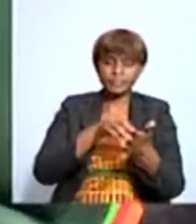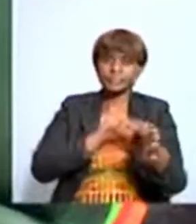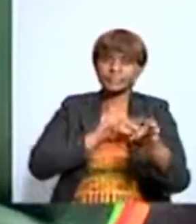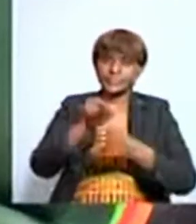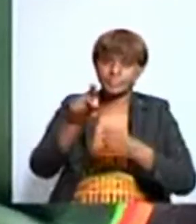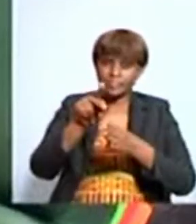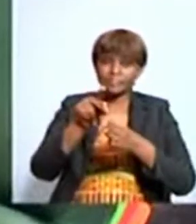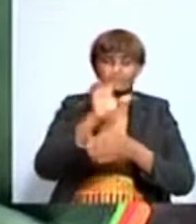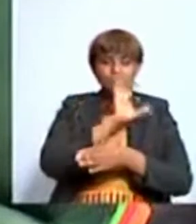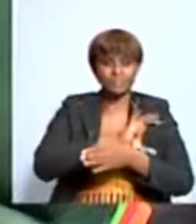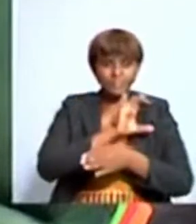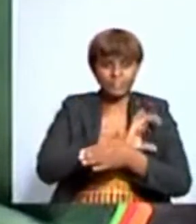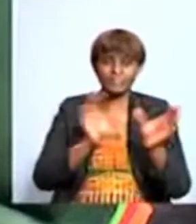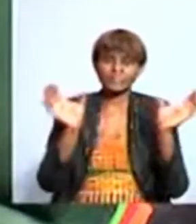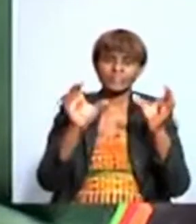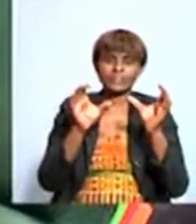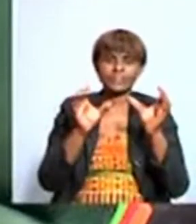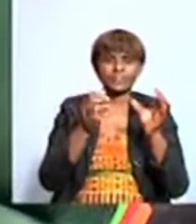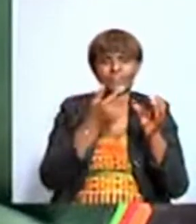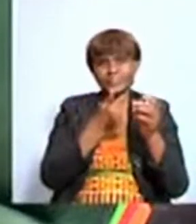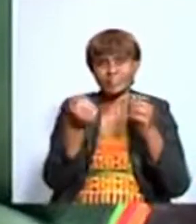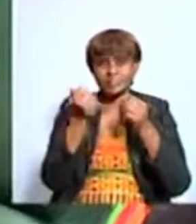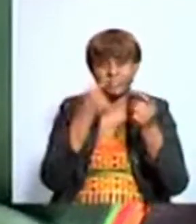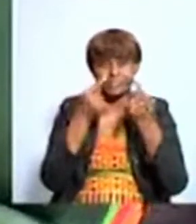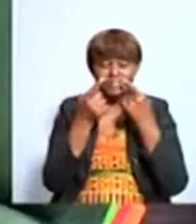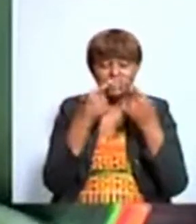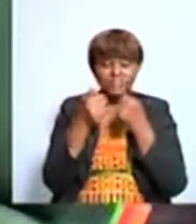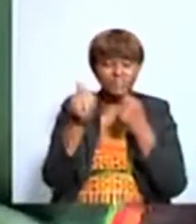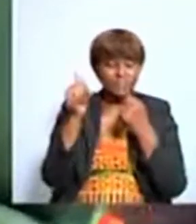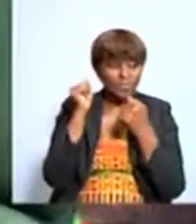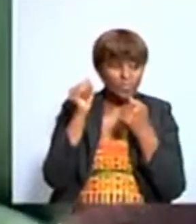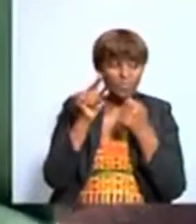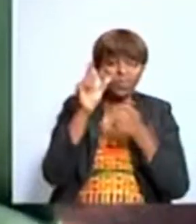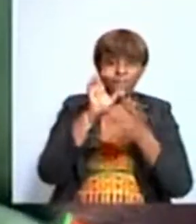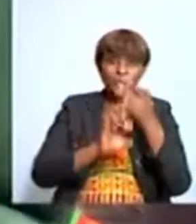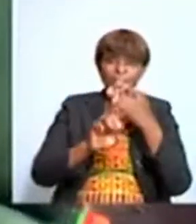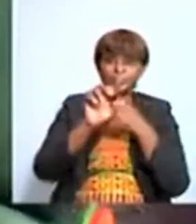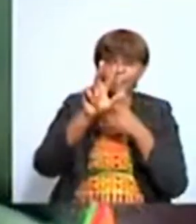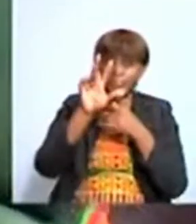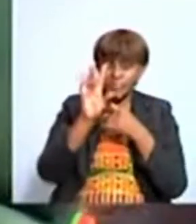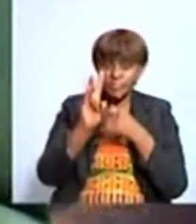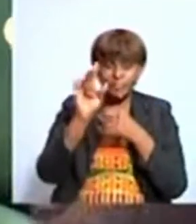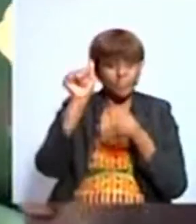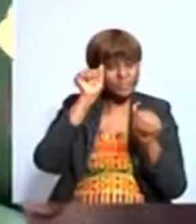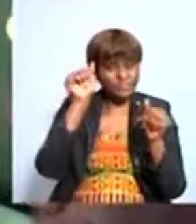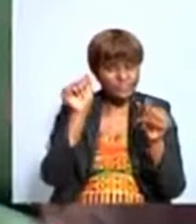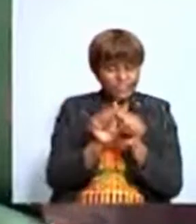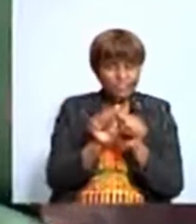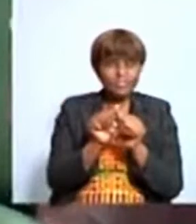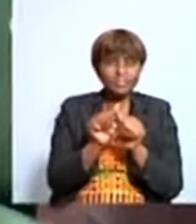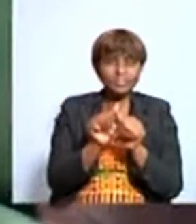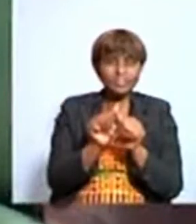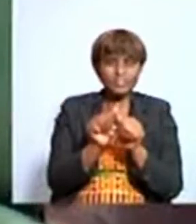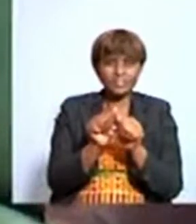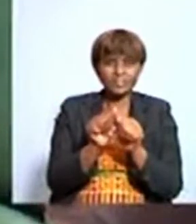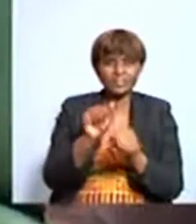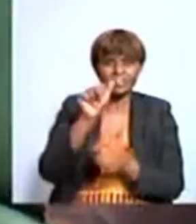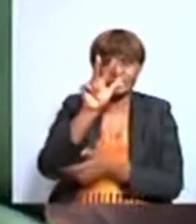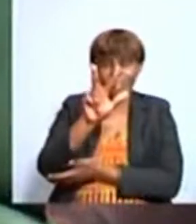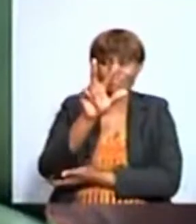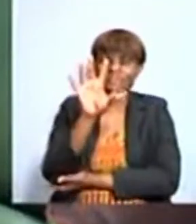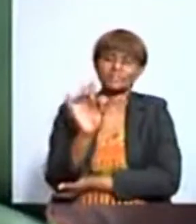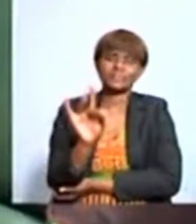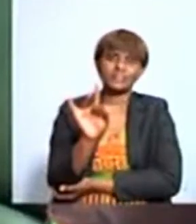professional conduct committee. Any debate, any objection, clause 37 is agreed to. Clause